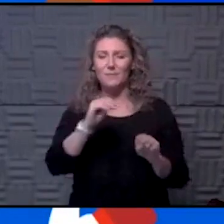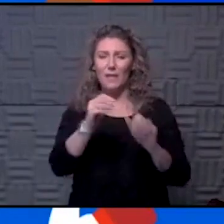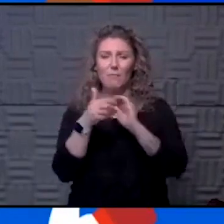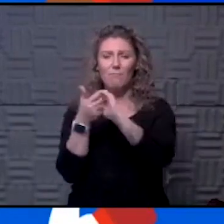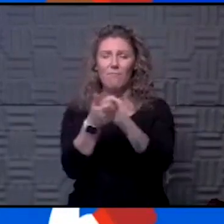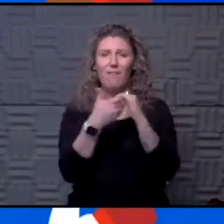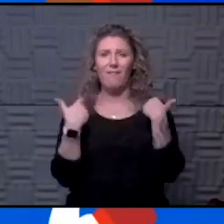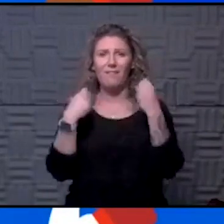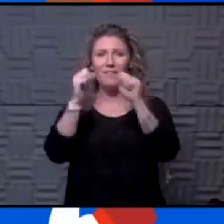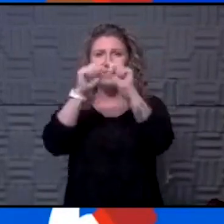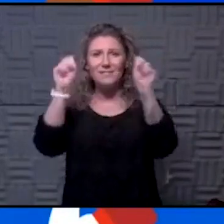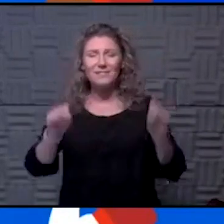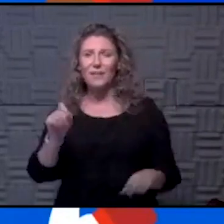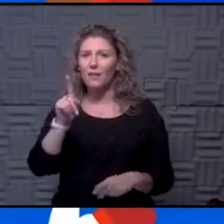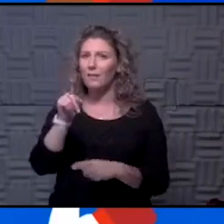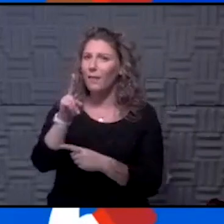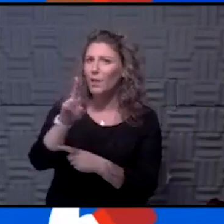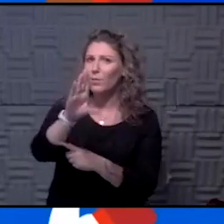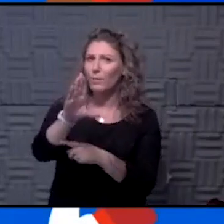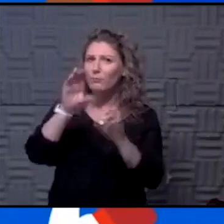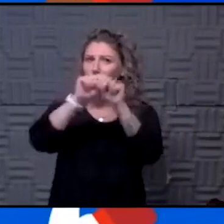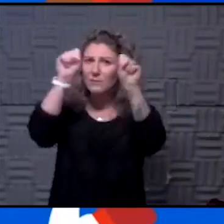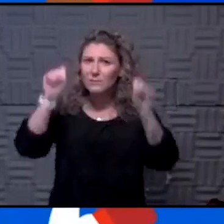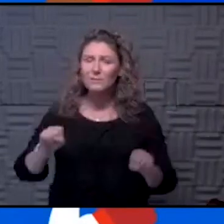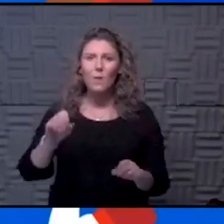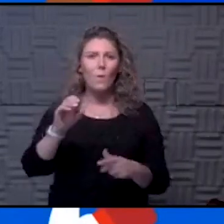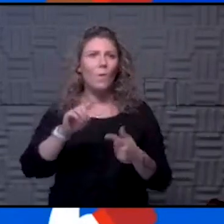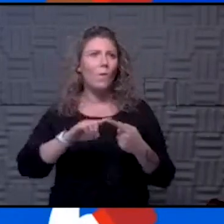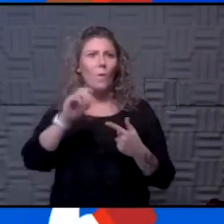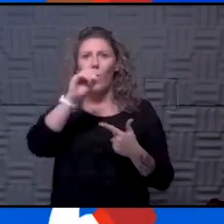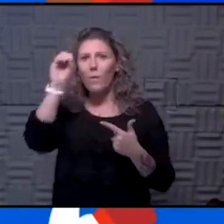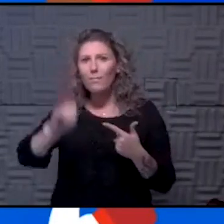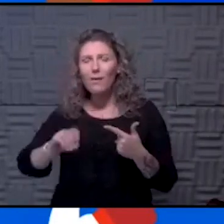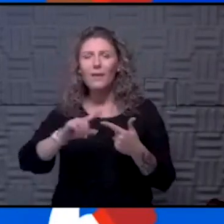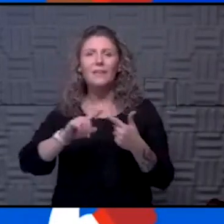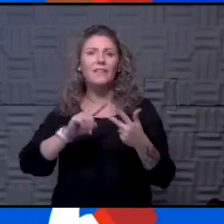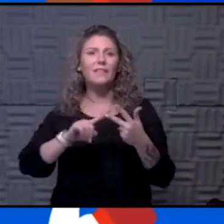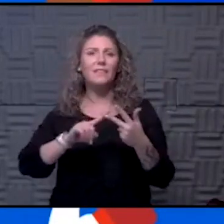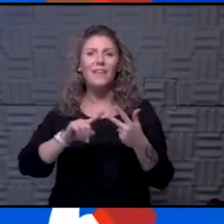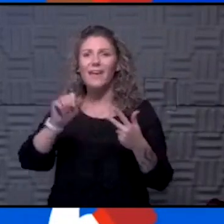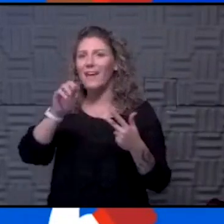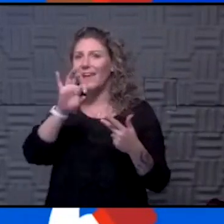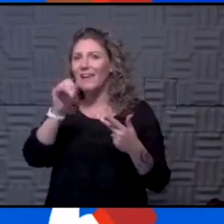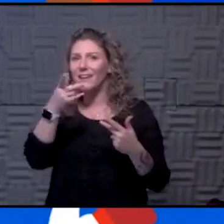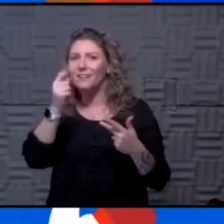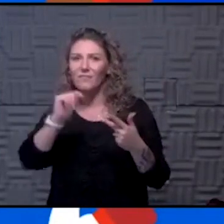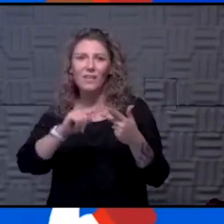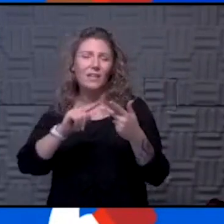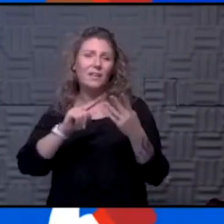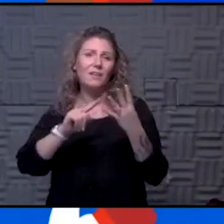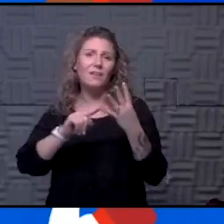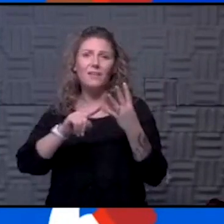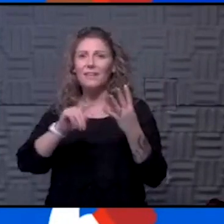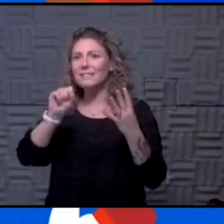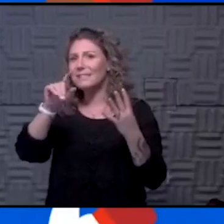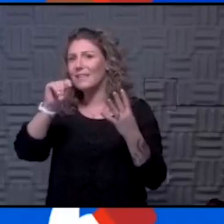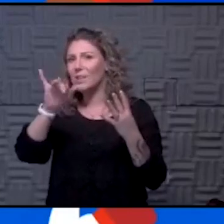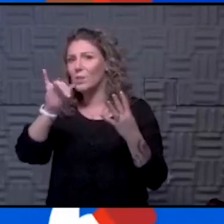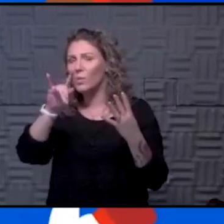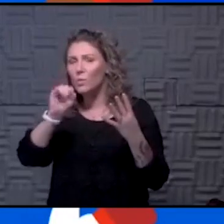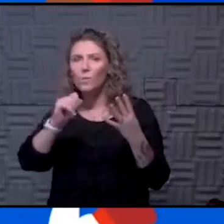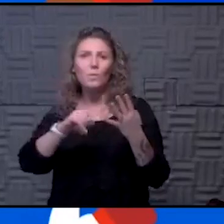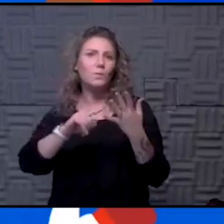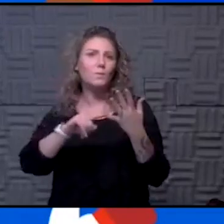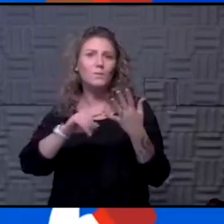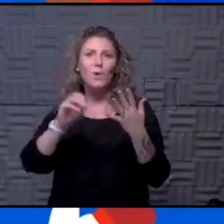systems, KU Health System, Olathe Health, Advent Health, St. Luke's, Overland Park Regional,